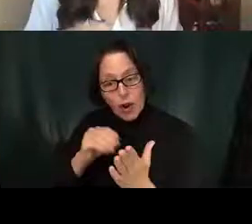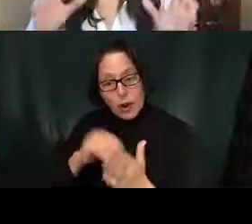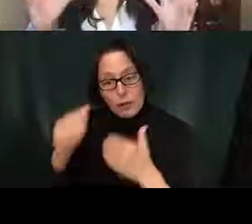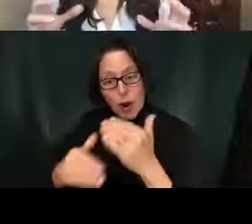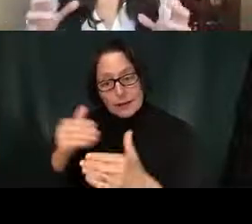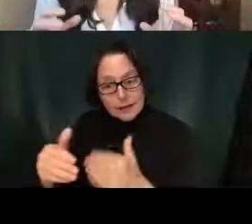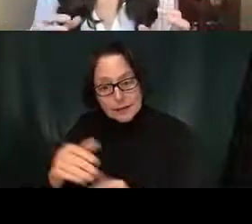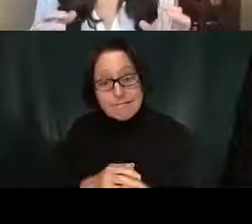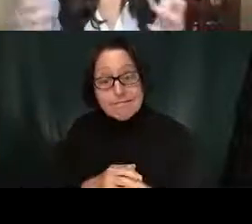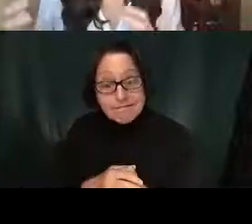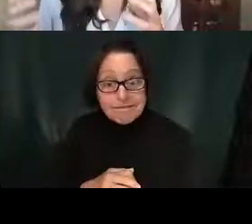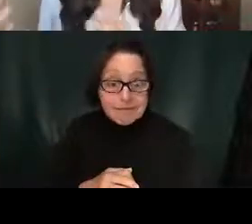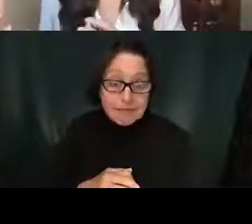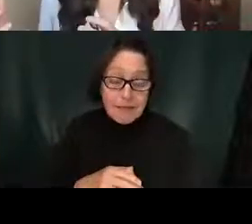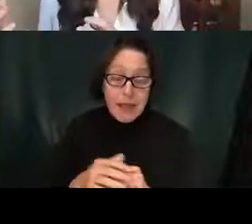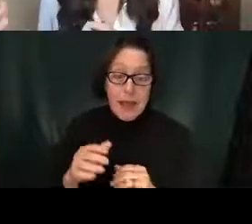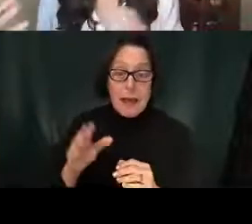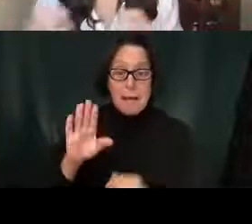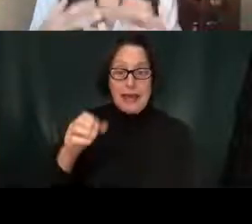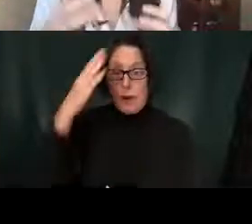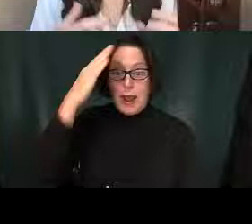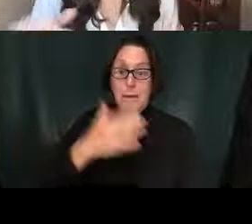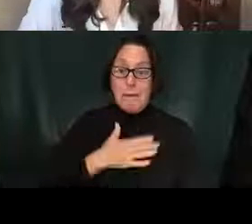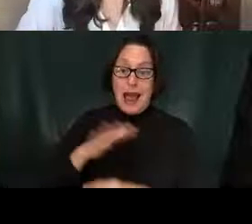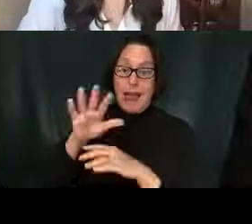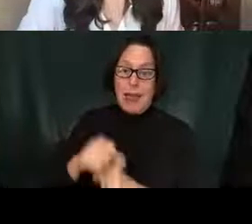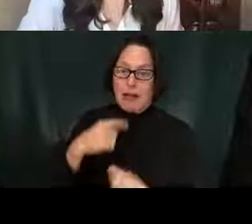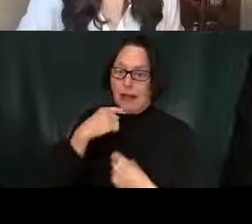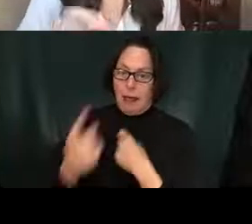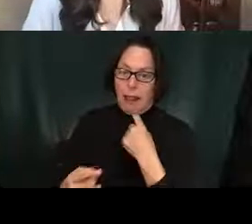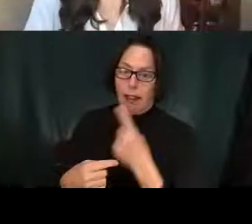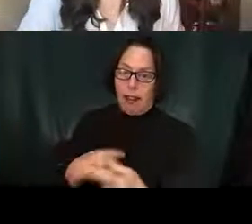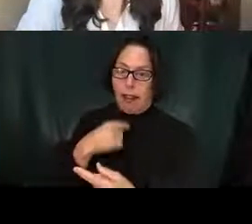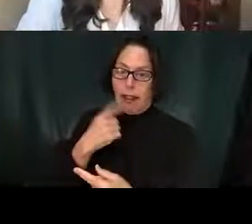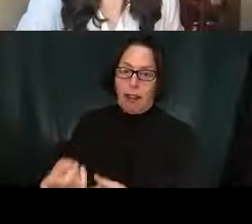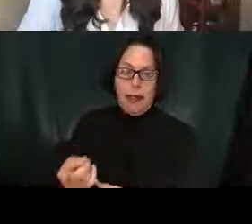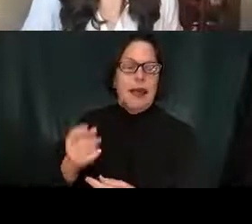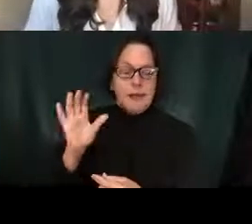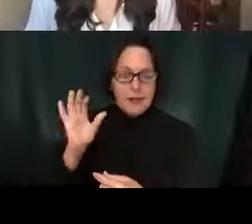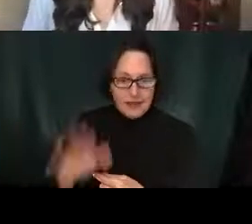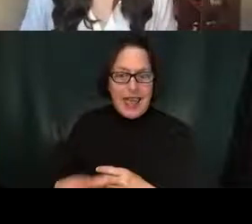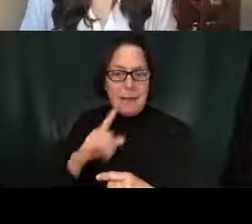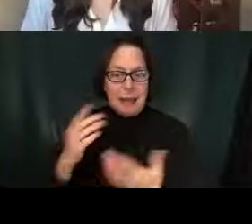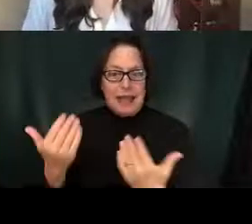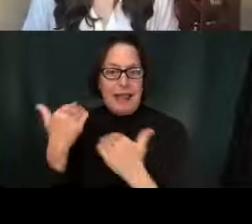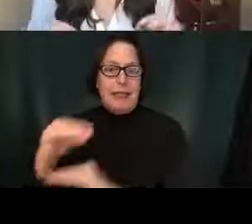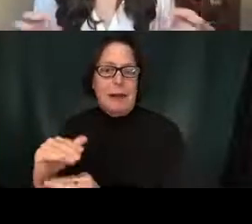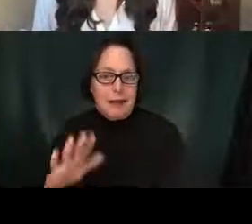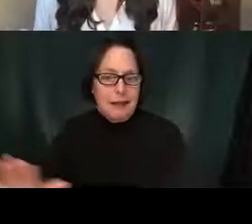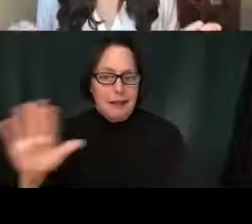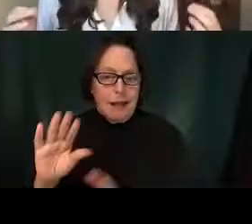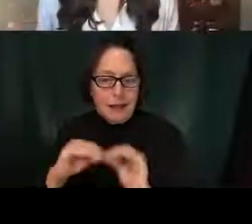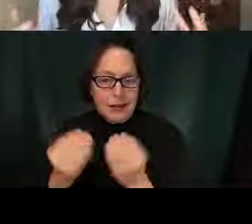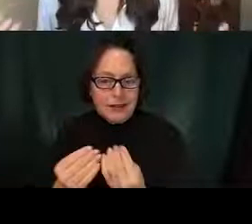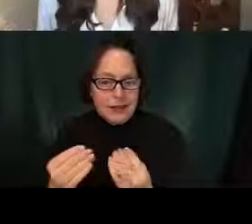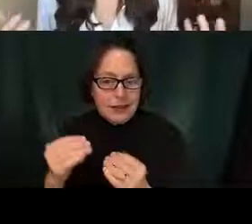So being aware of how much your habit of telling may be limiting the learning in your organization. Some